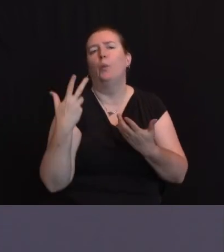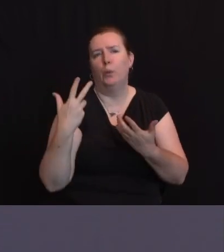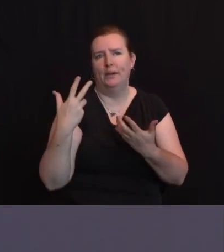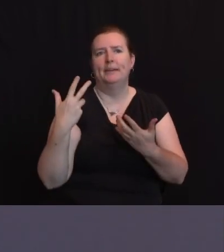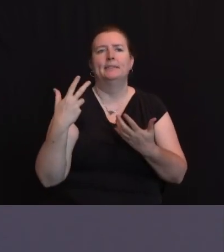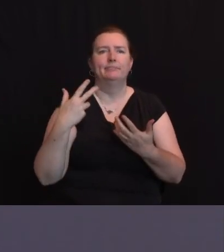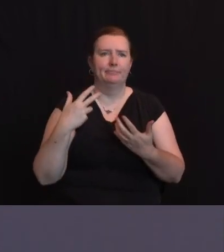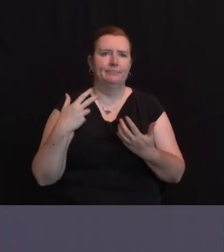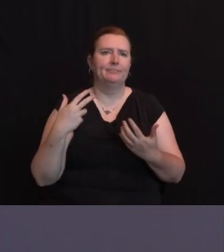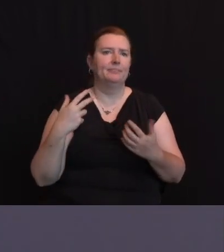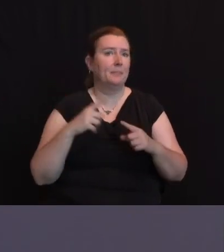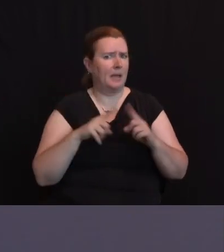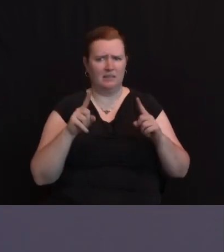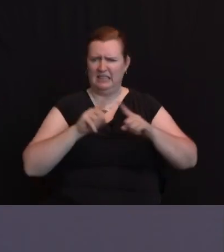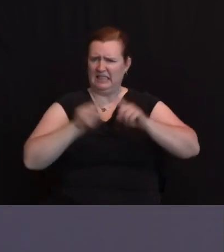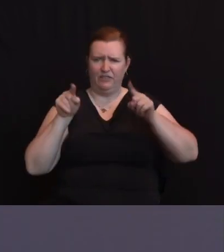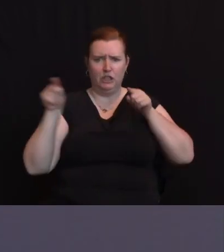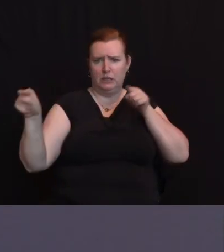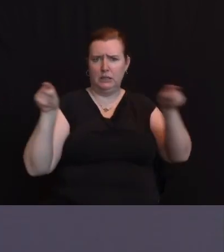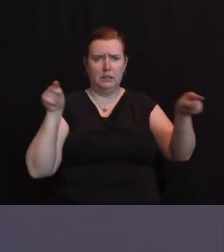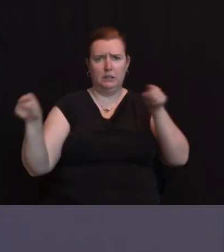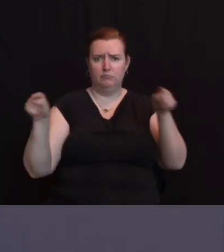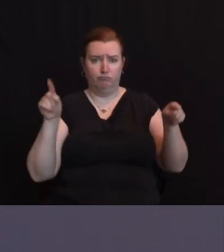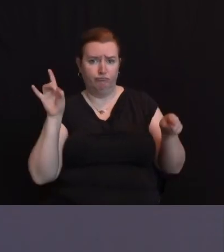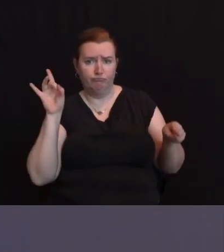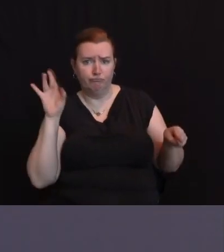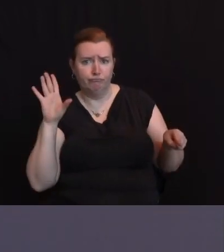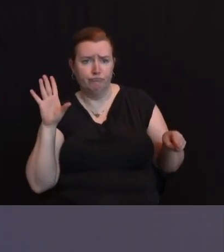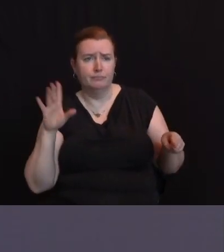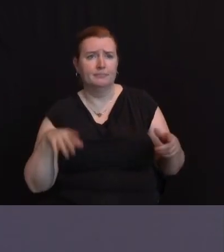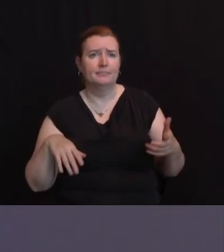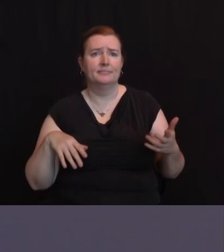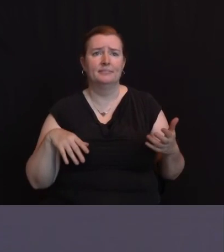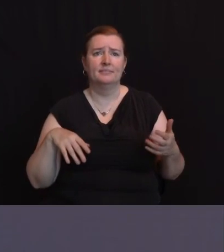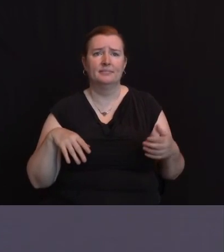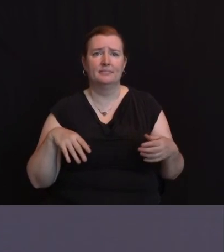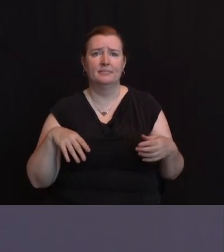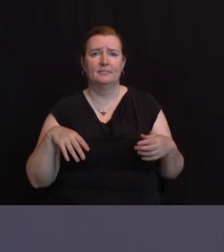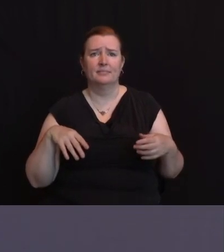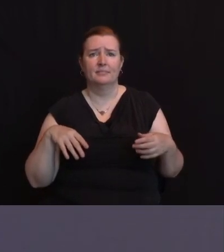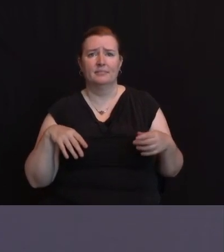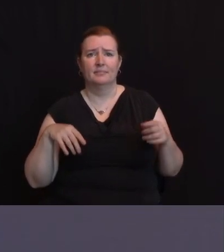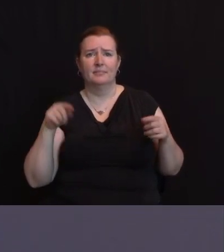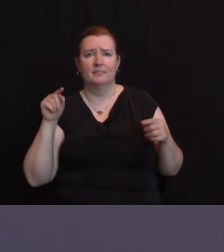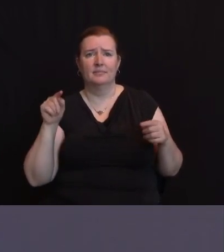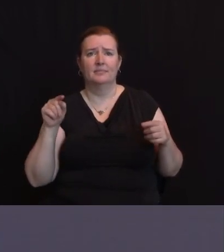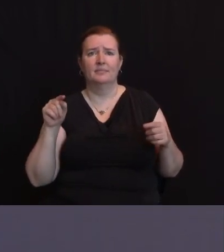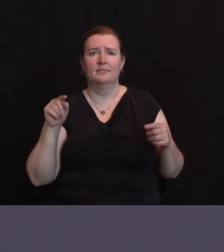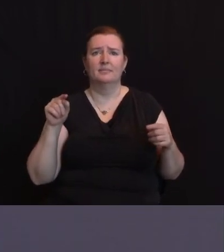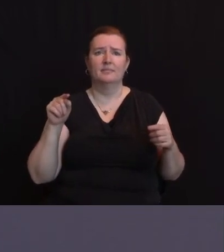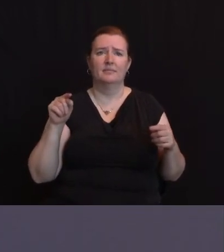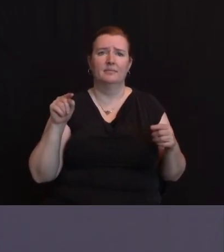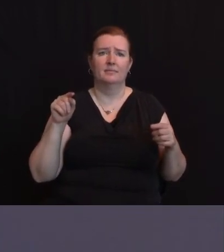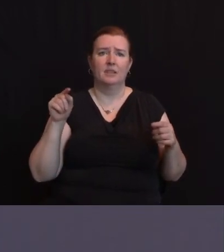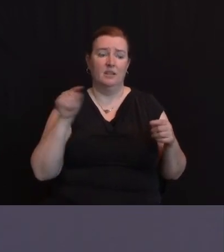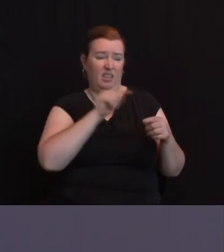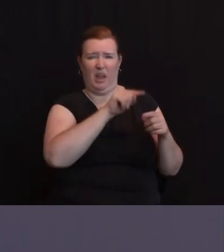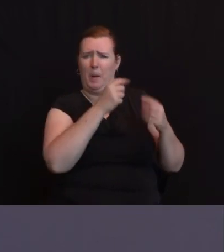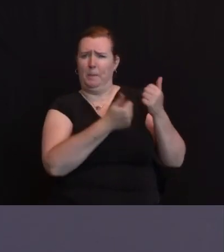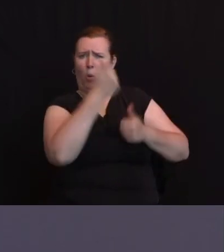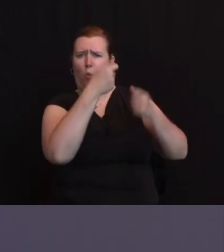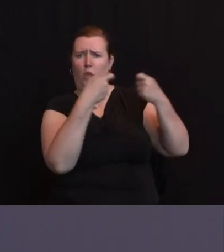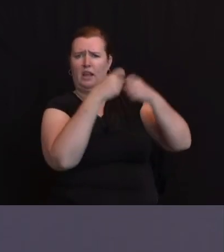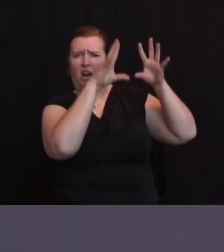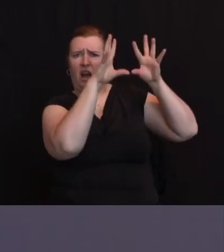dramatically different. That's why we've been saying the legacy on this storm is power outages, which we'll be dealing with over the next number of